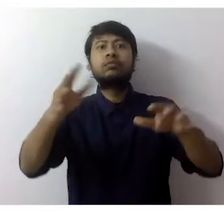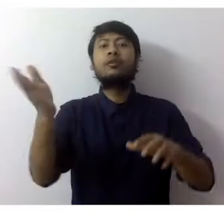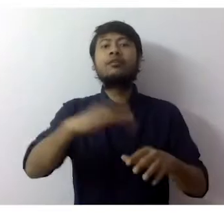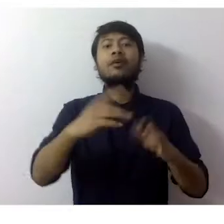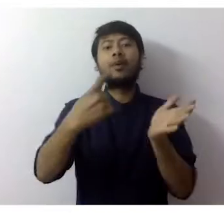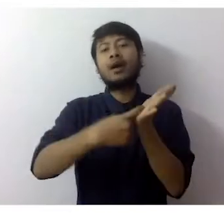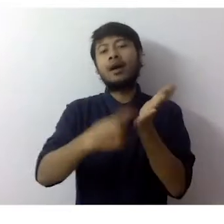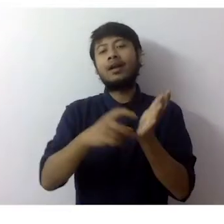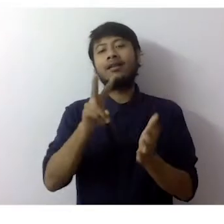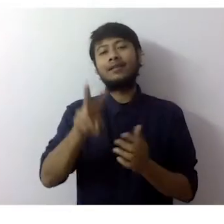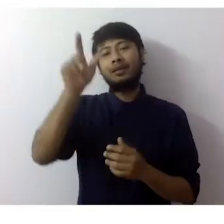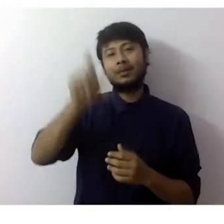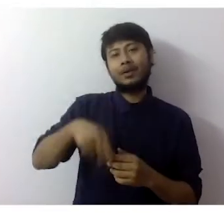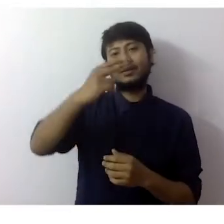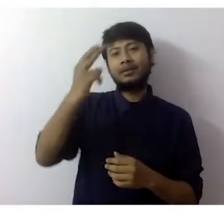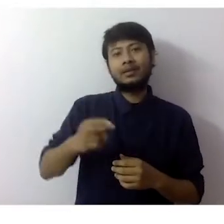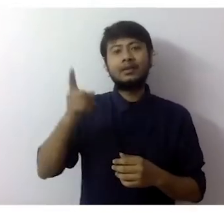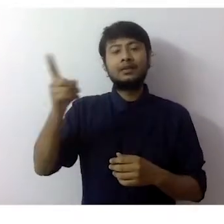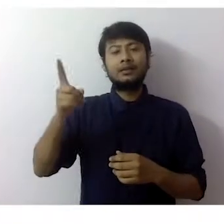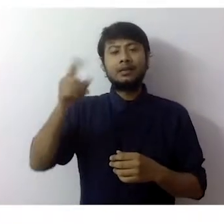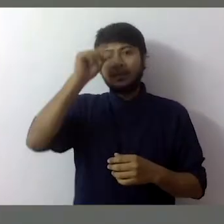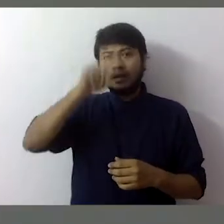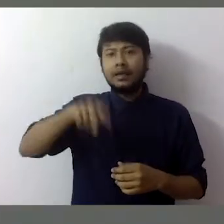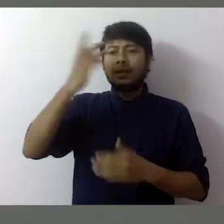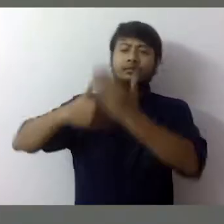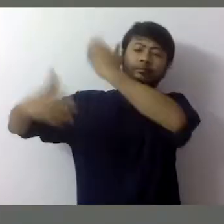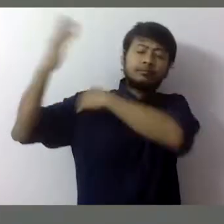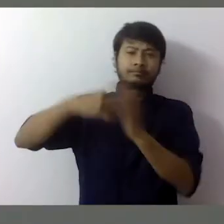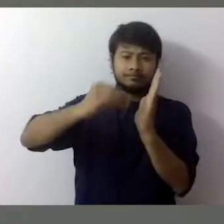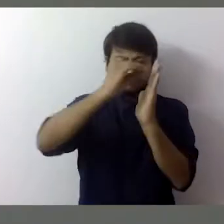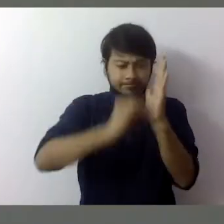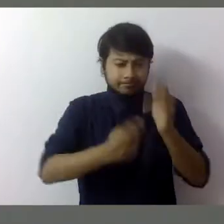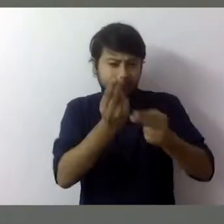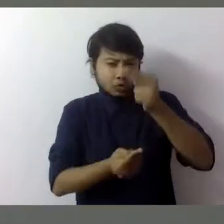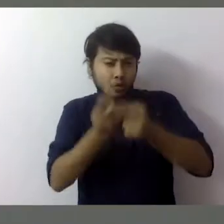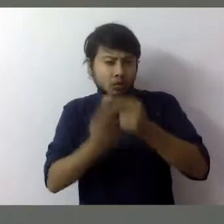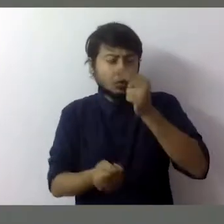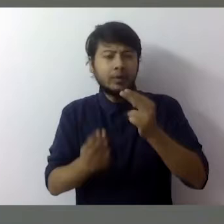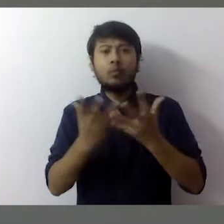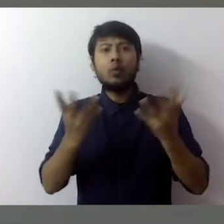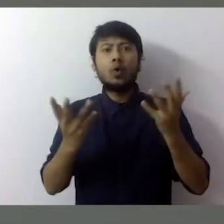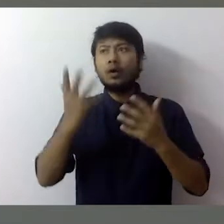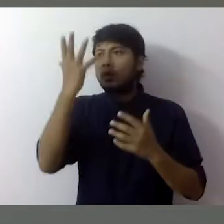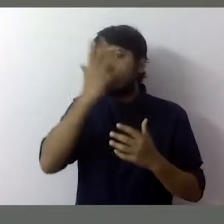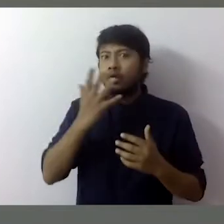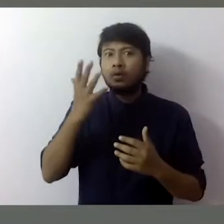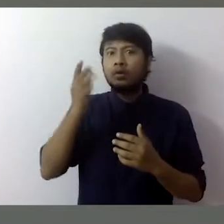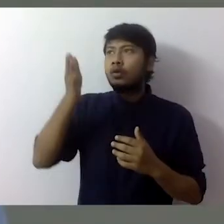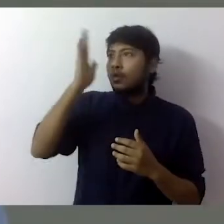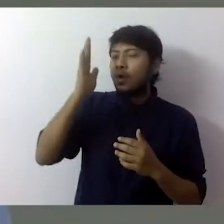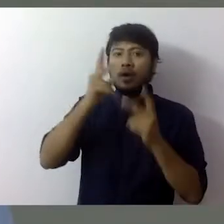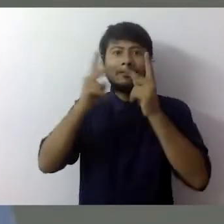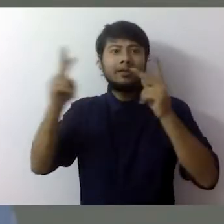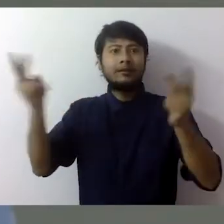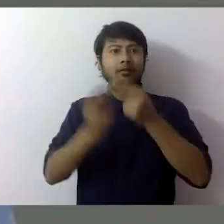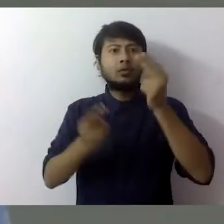Varma, classical Hindu mythology was revived and circulated all over the country, thereby providing a nationwide similarity to the